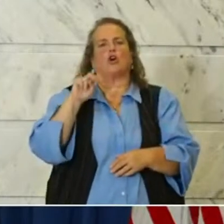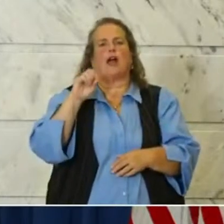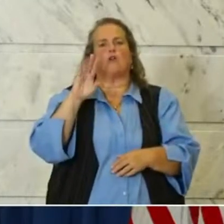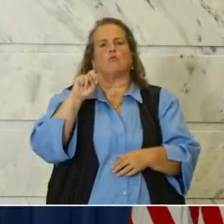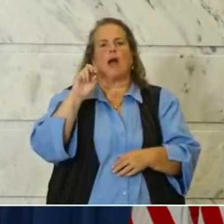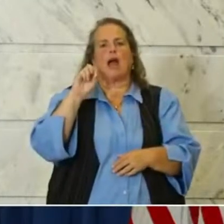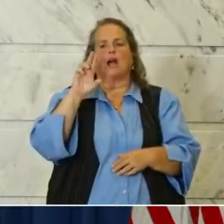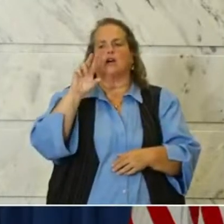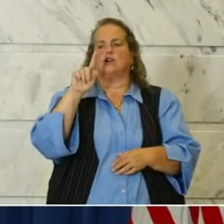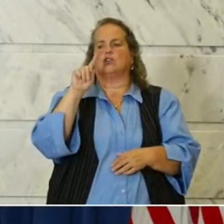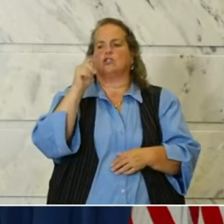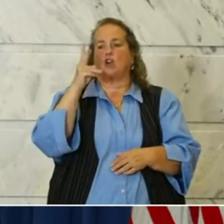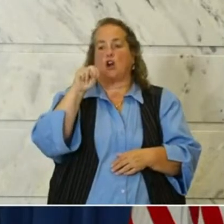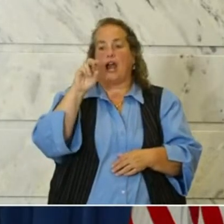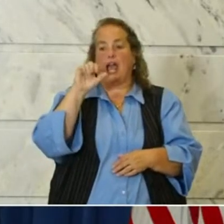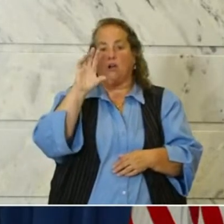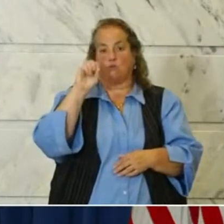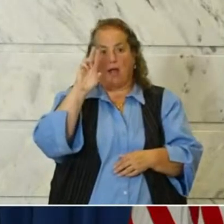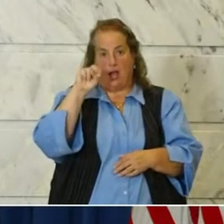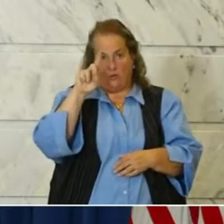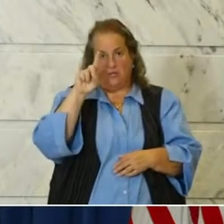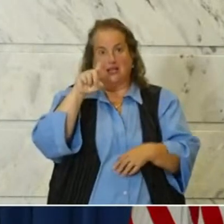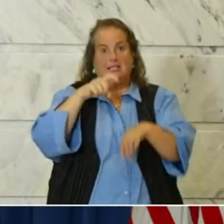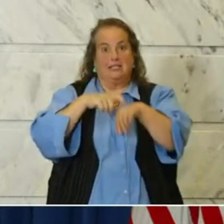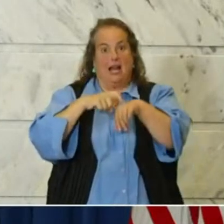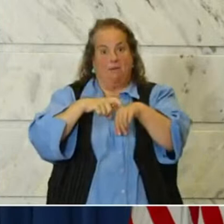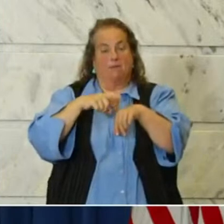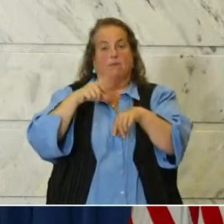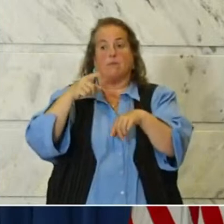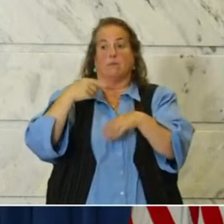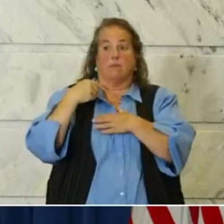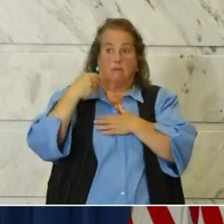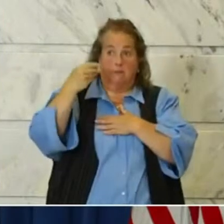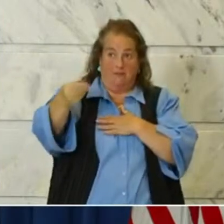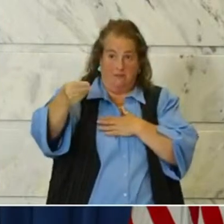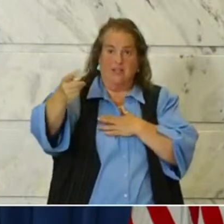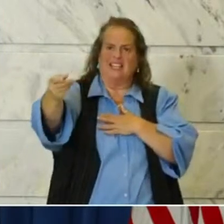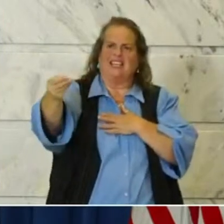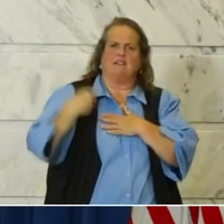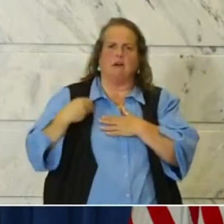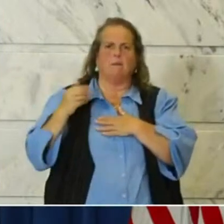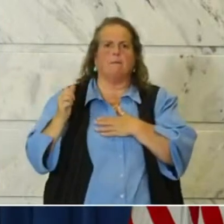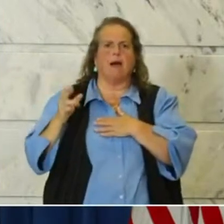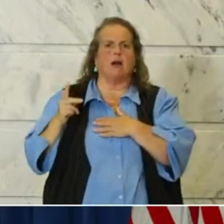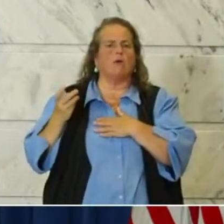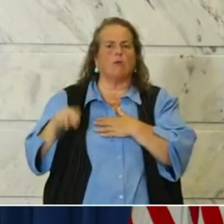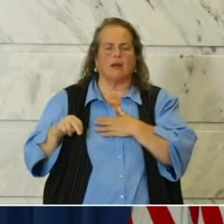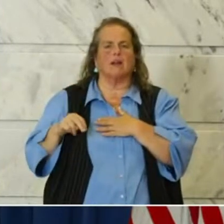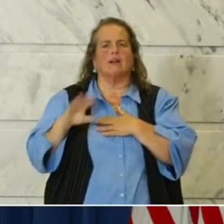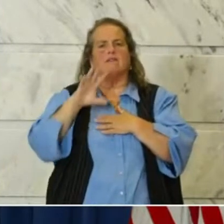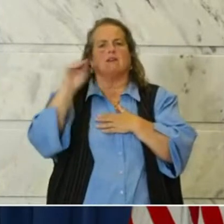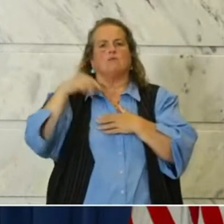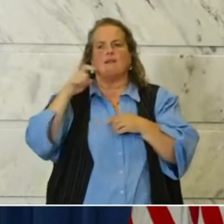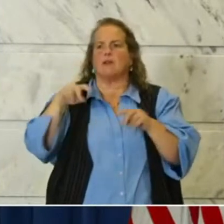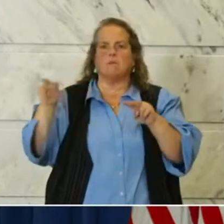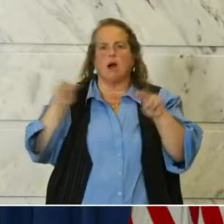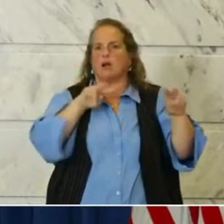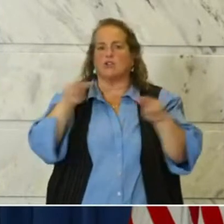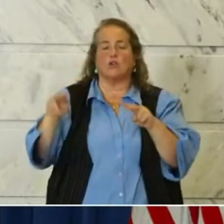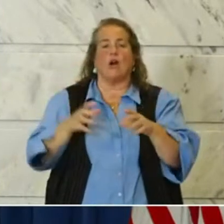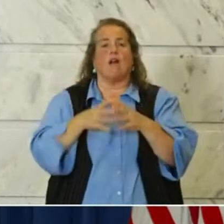each individual one at any given moment. A lot of this comes from one national lab, which is